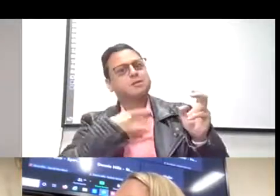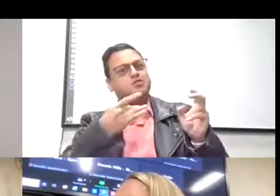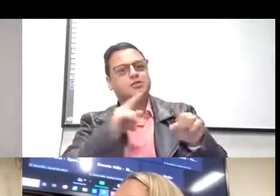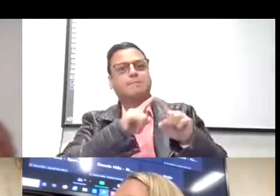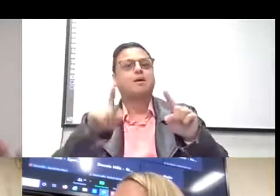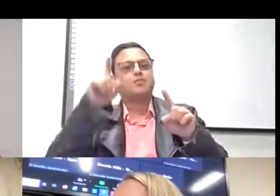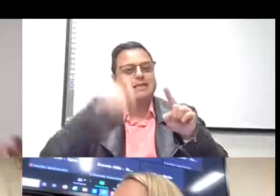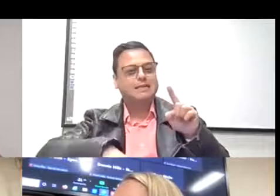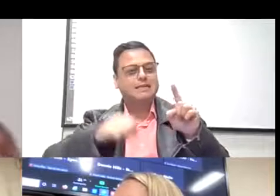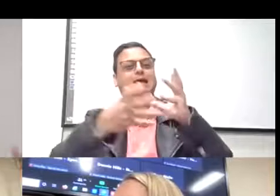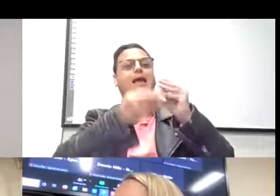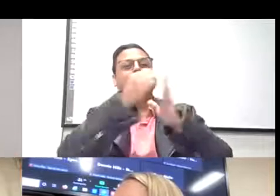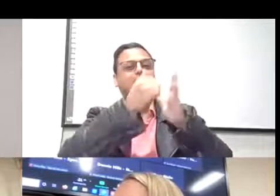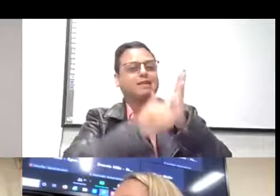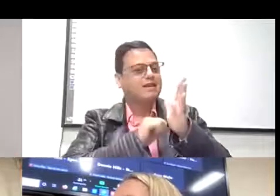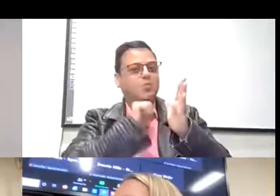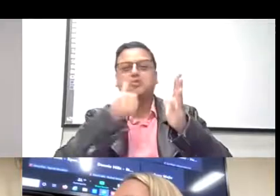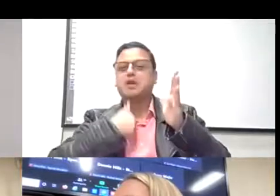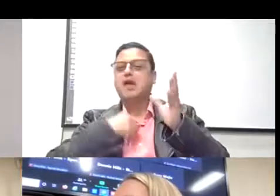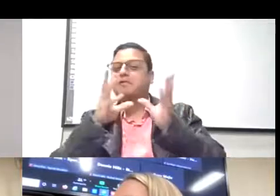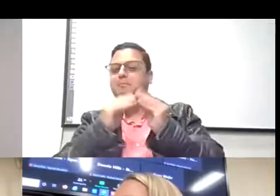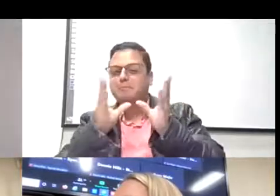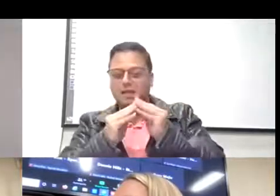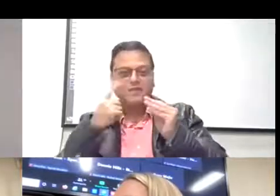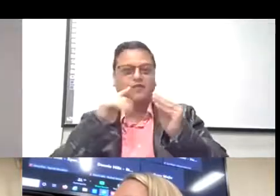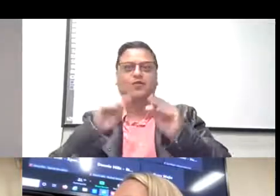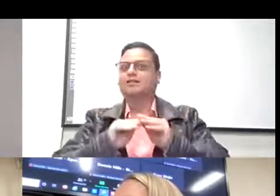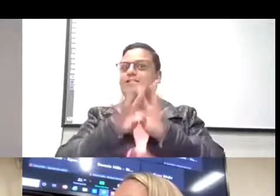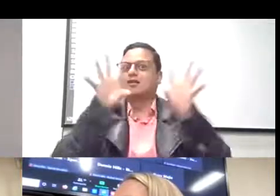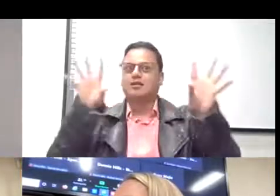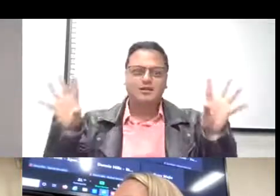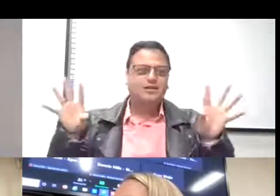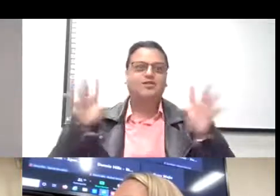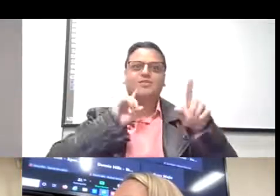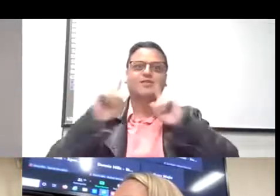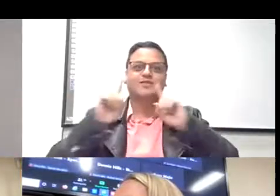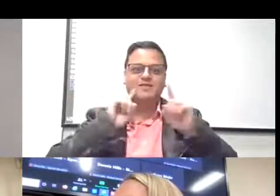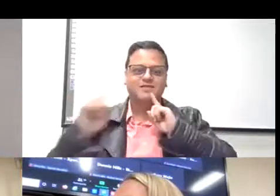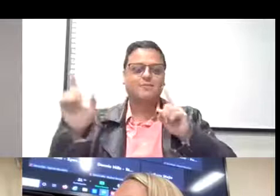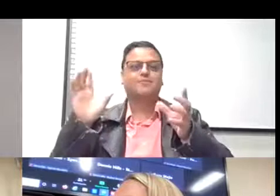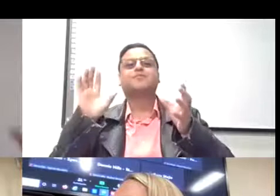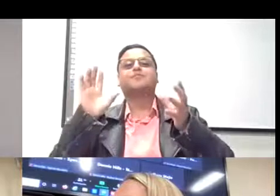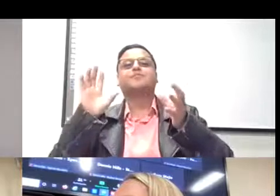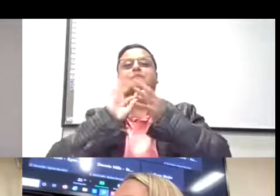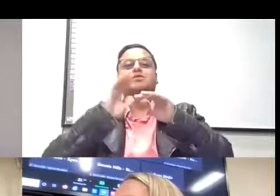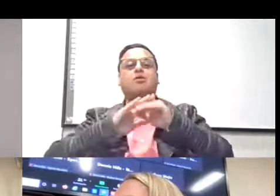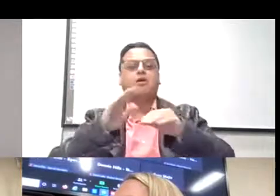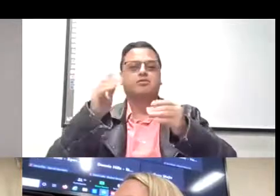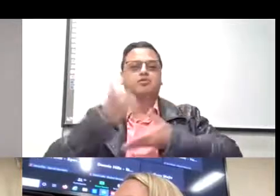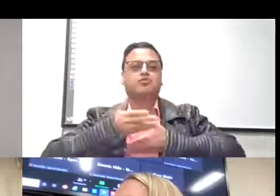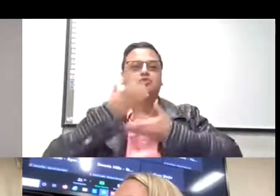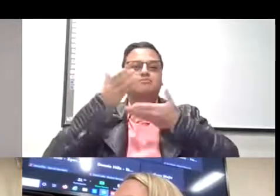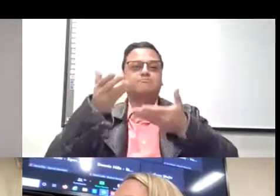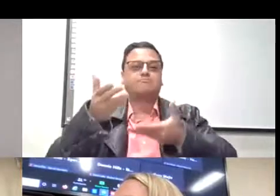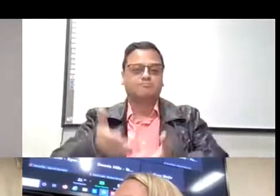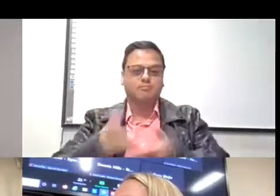meeting, you just don't really know for sure how strong that interest is. Based on the responses we got from the board at our